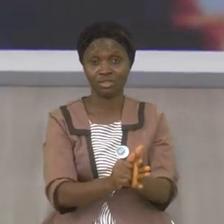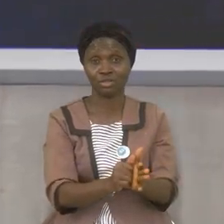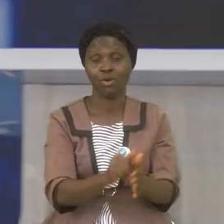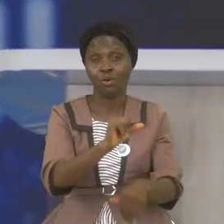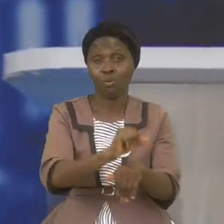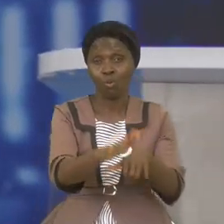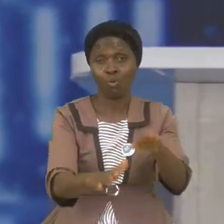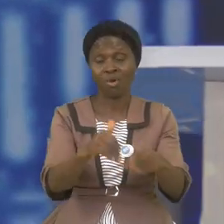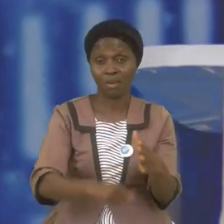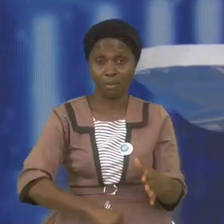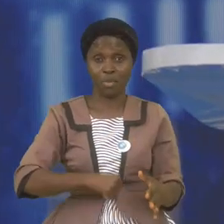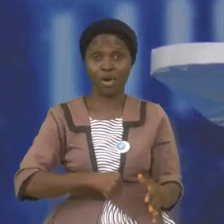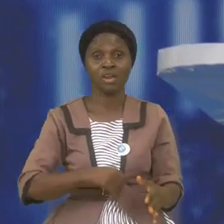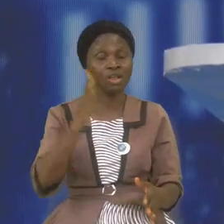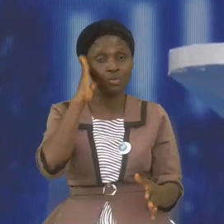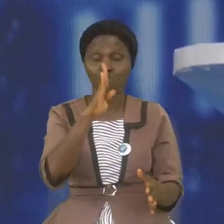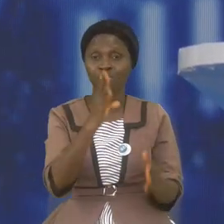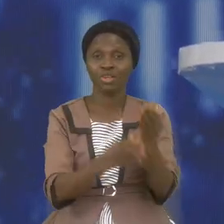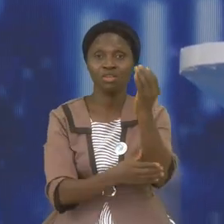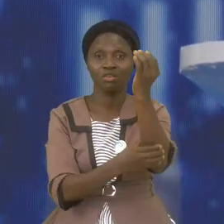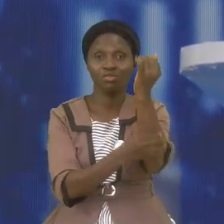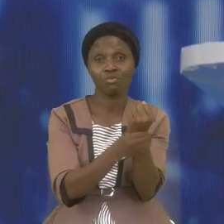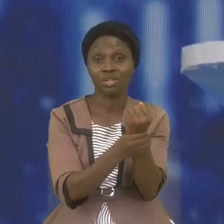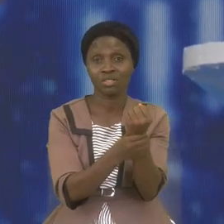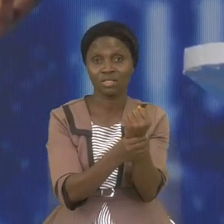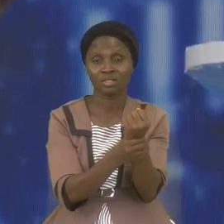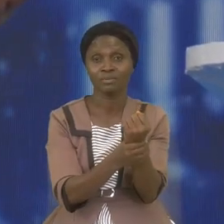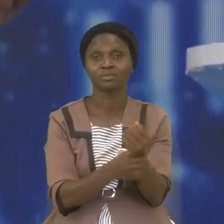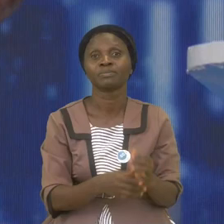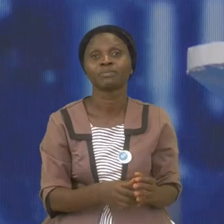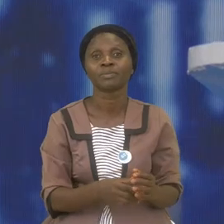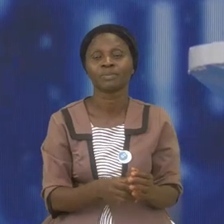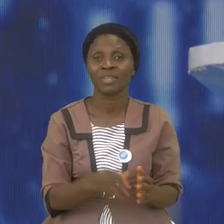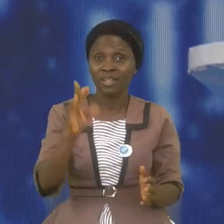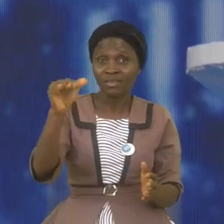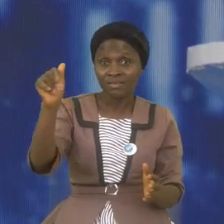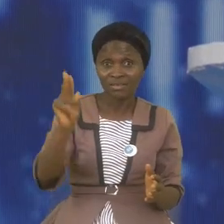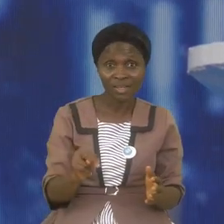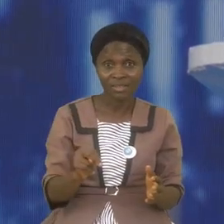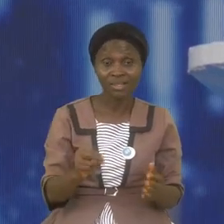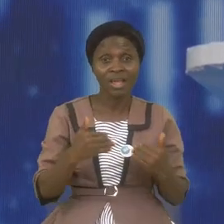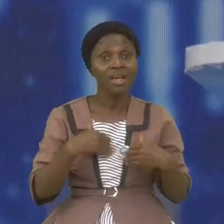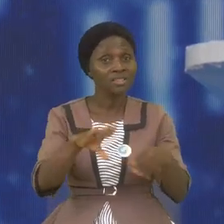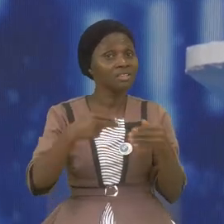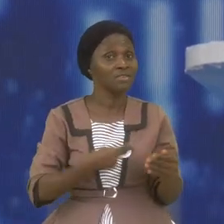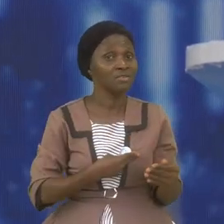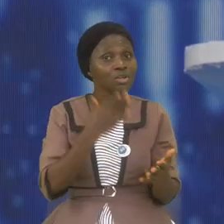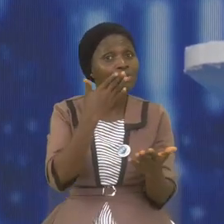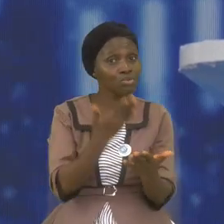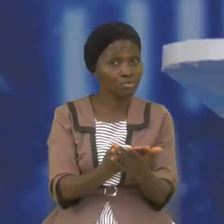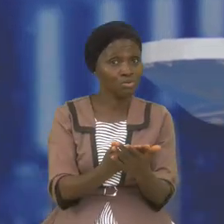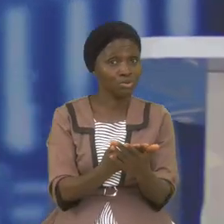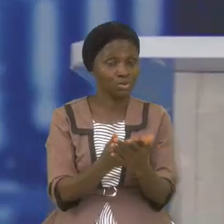they're going to be humiliated and abased? Daniel has given us a good